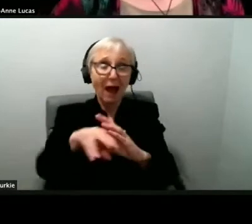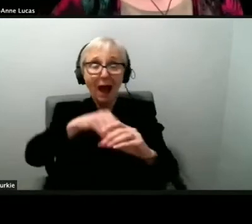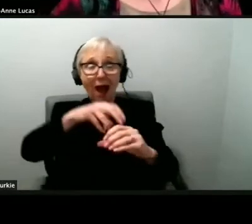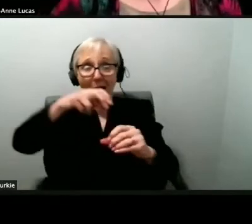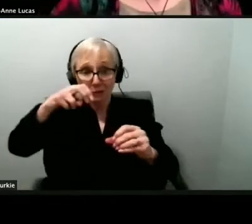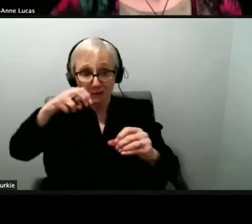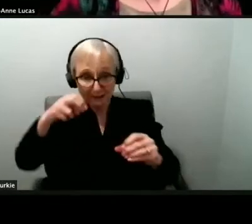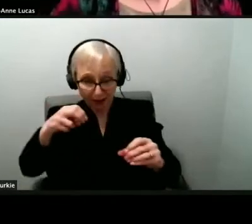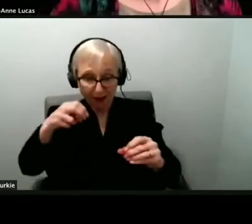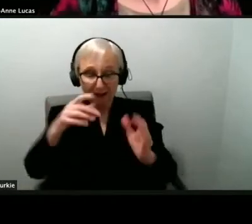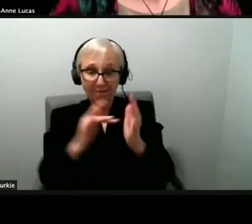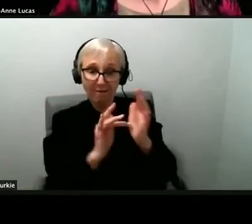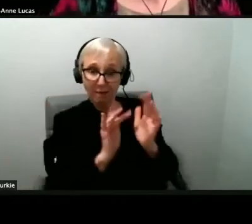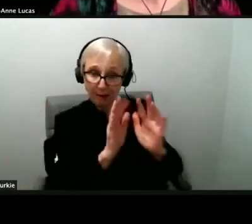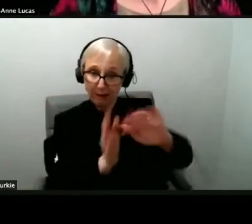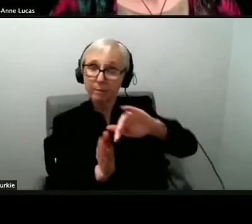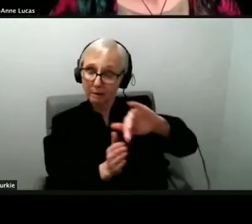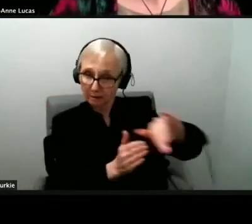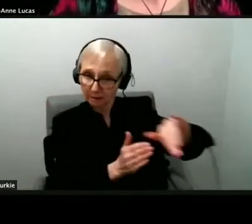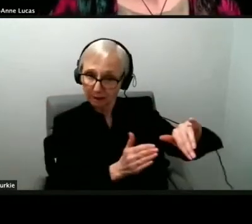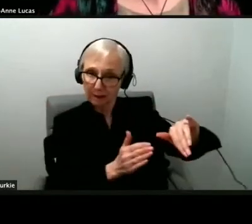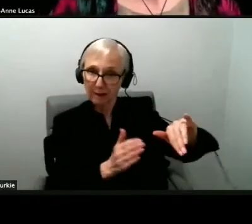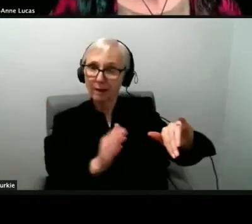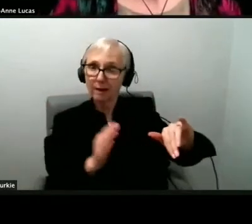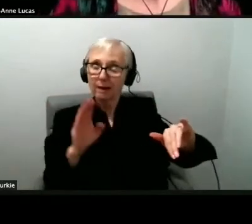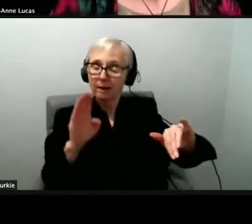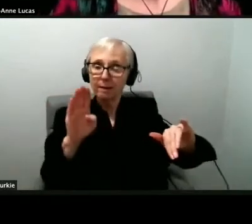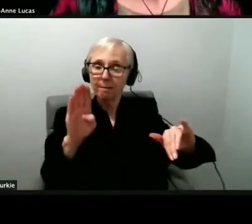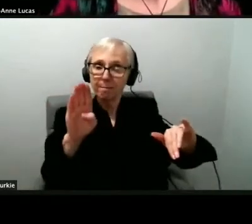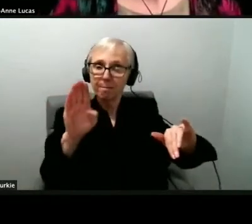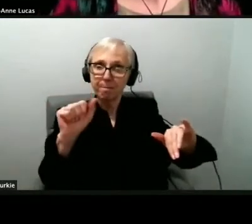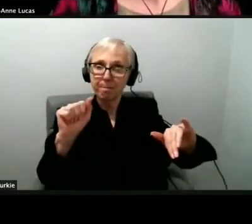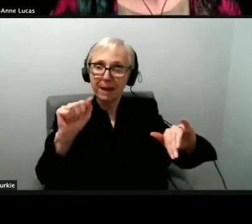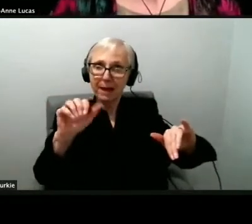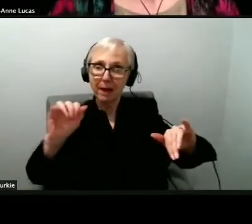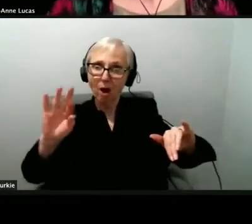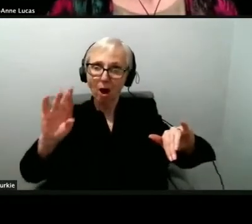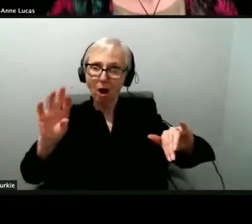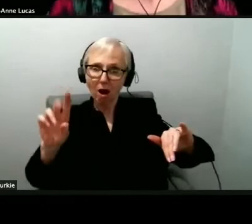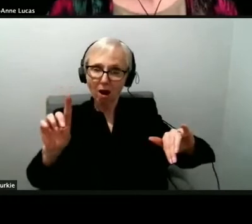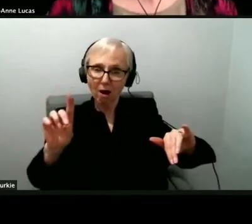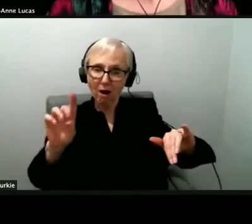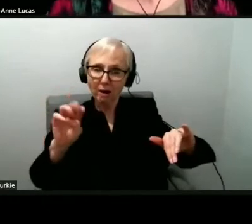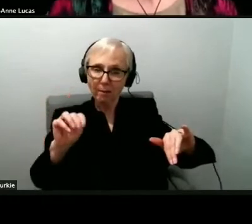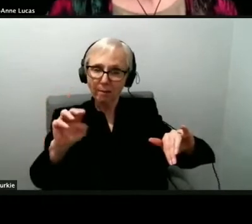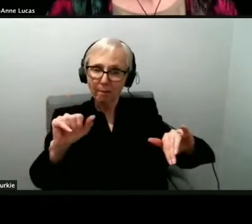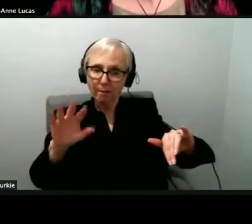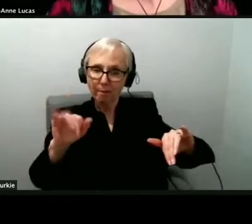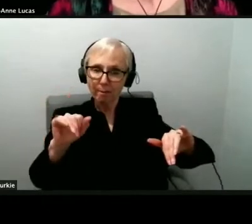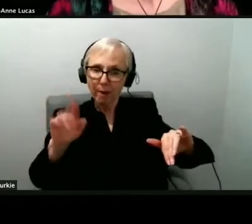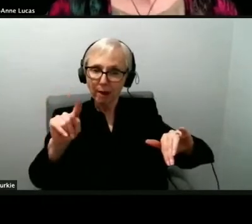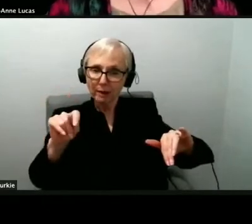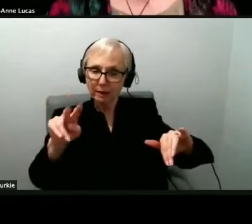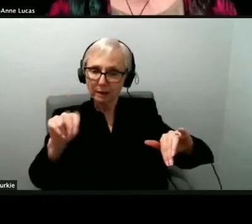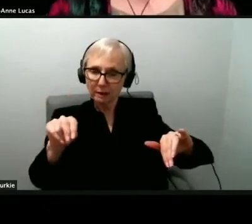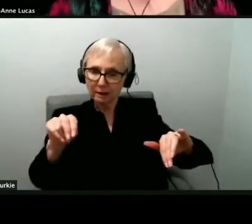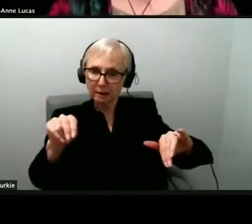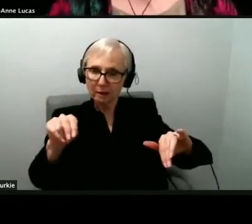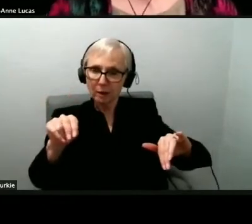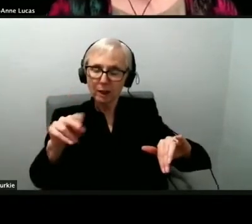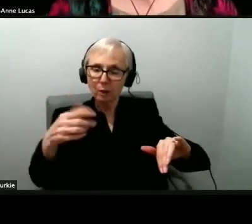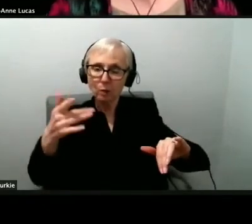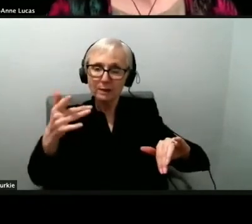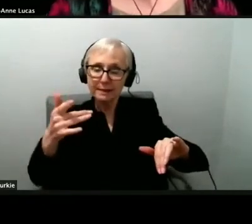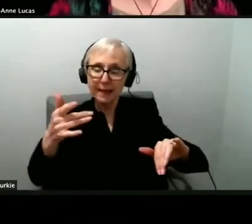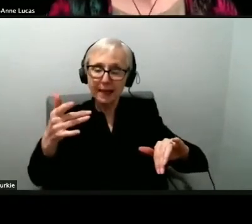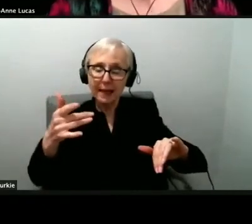Bible, I am reading Bayard Martin, and it is about Bayard Rustin, who is was a gay Black